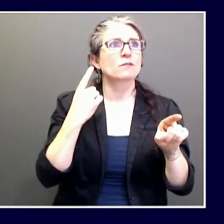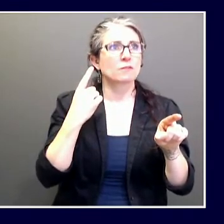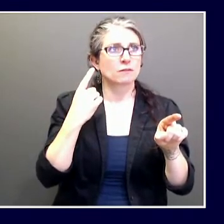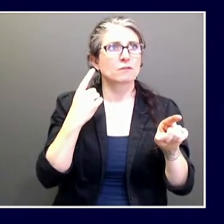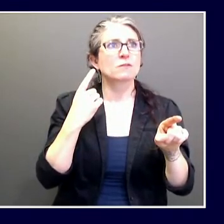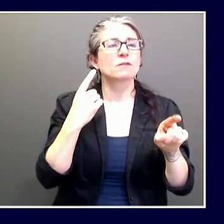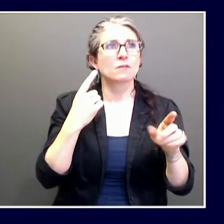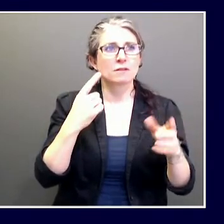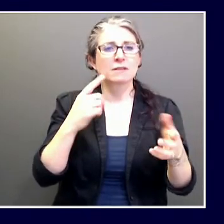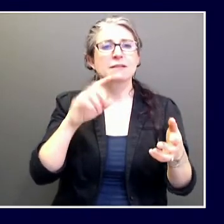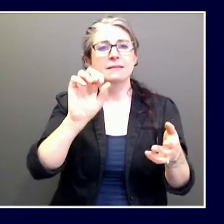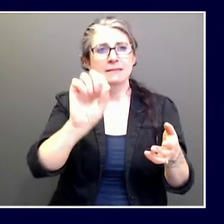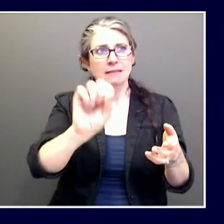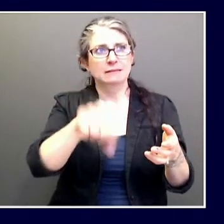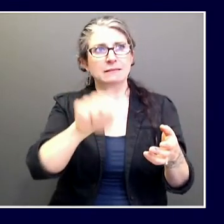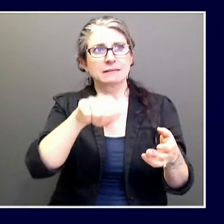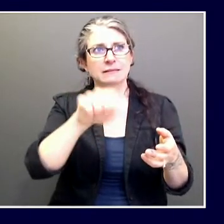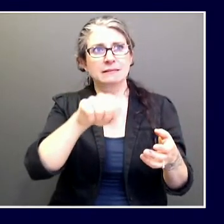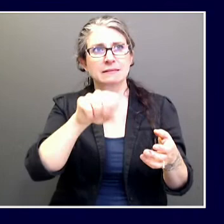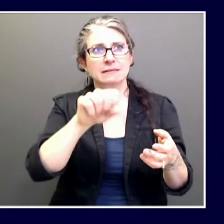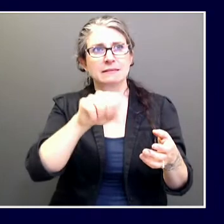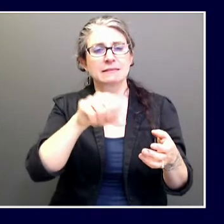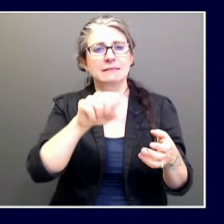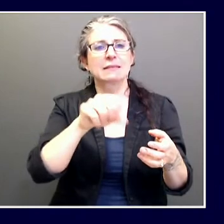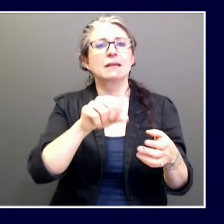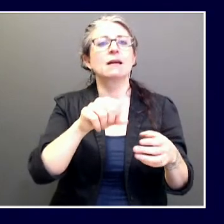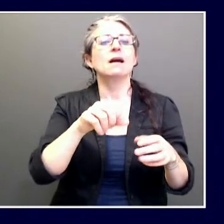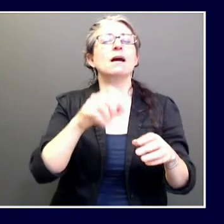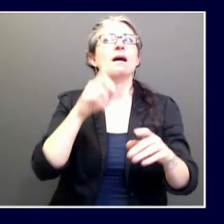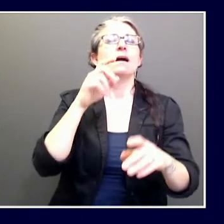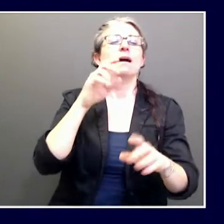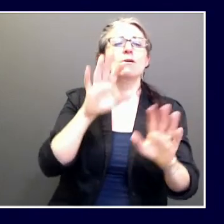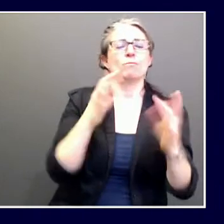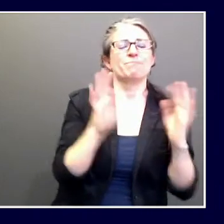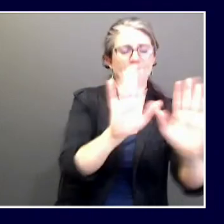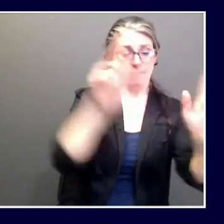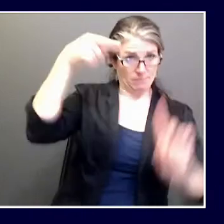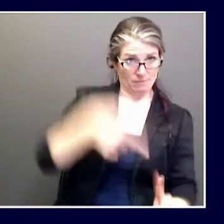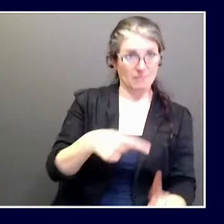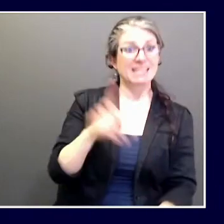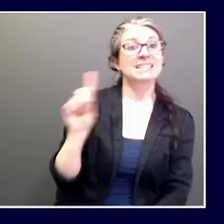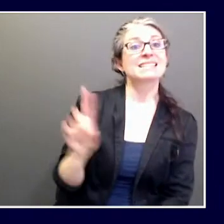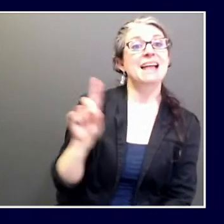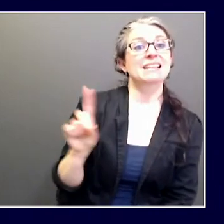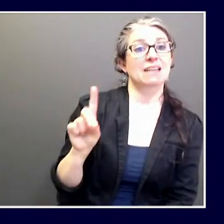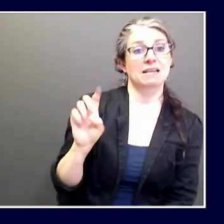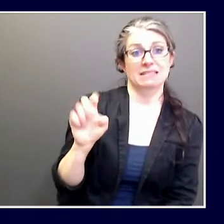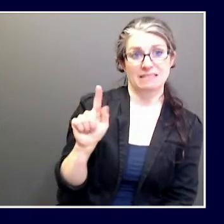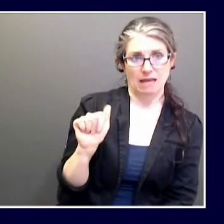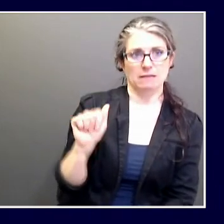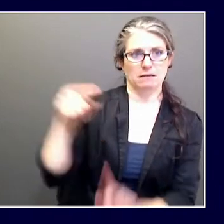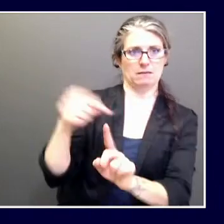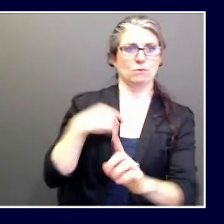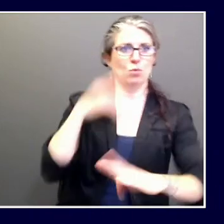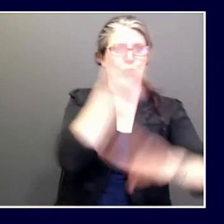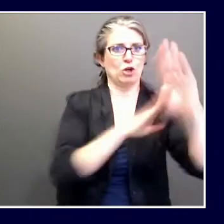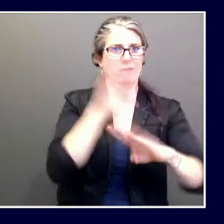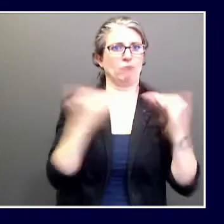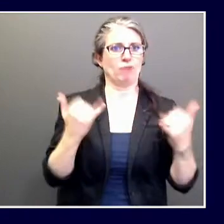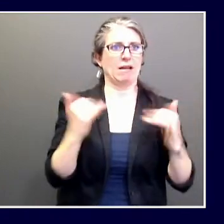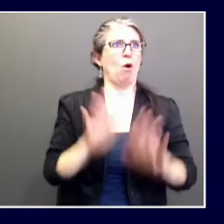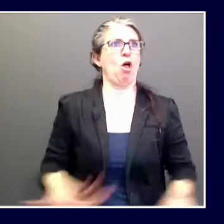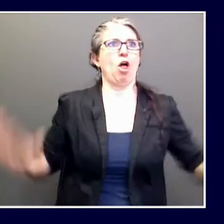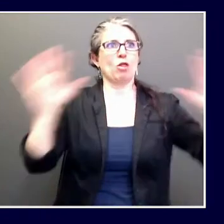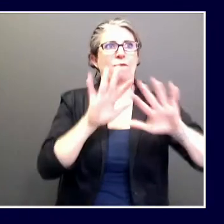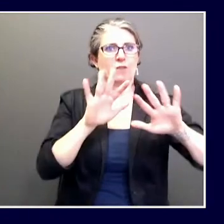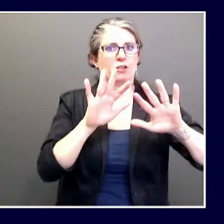with right now, and Delta alone is what's landing people in the hospital and on ventilators. And so I don't